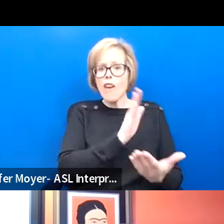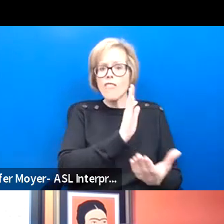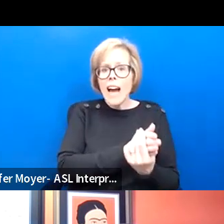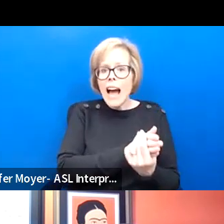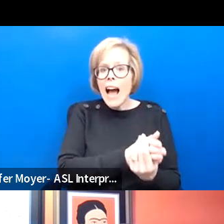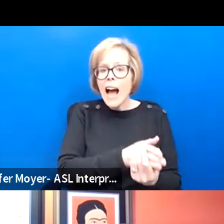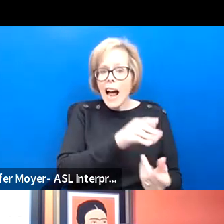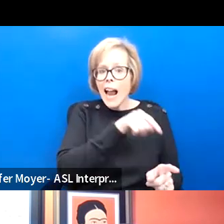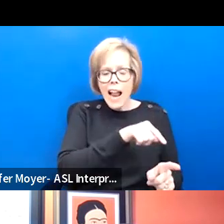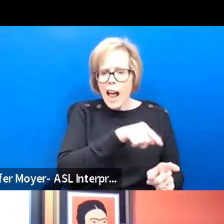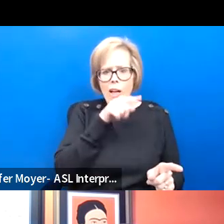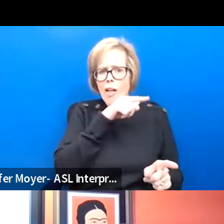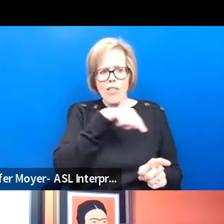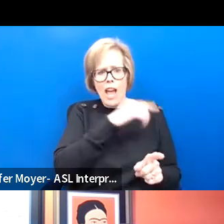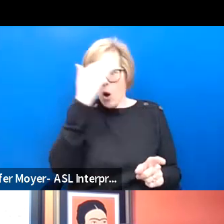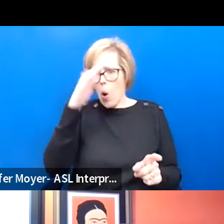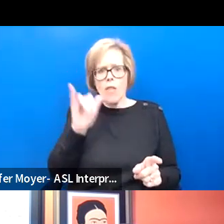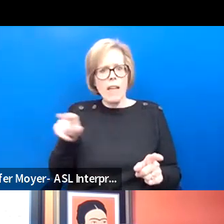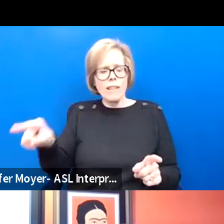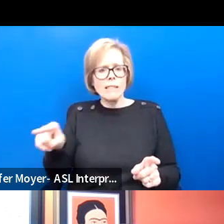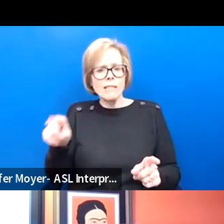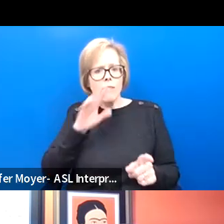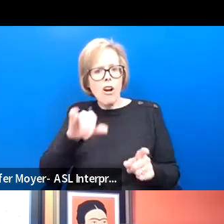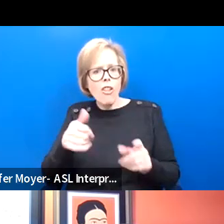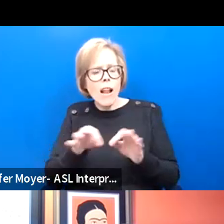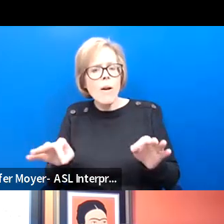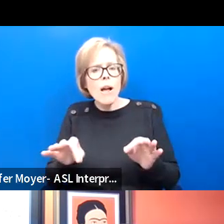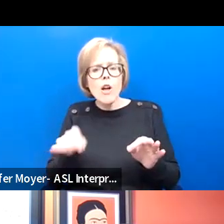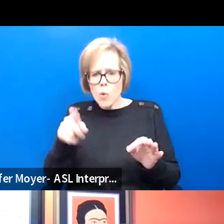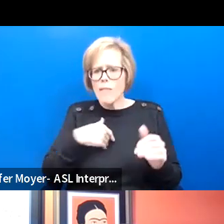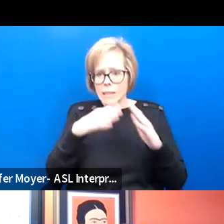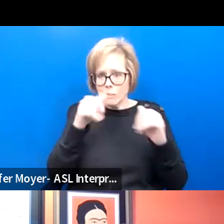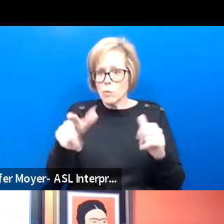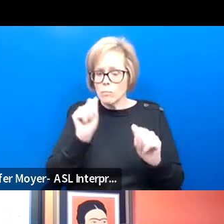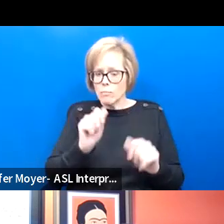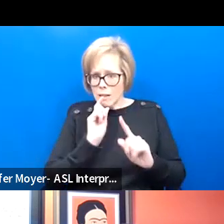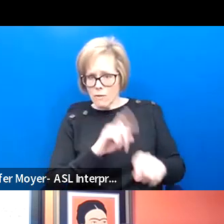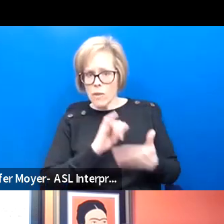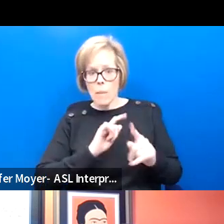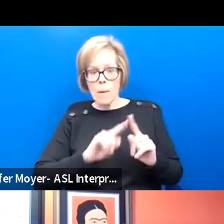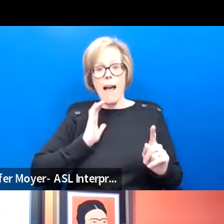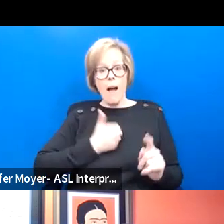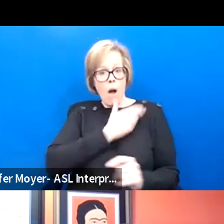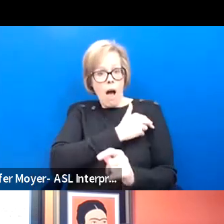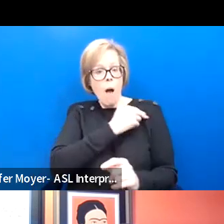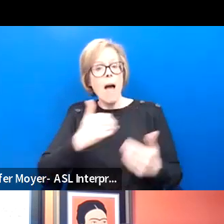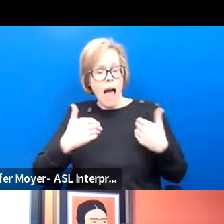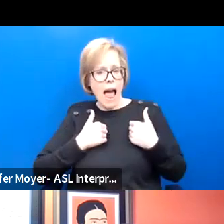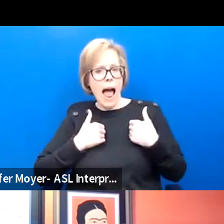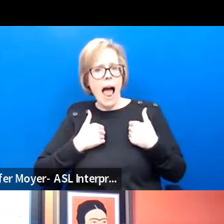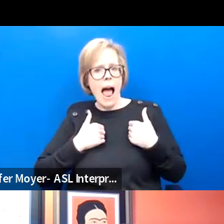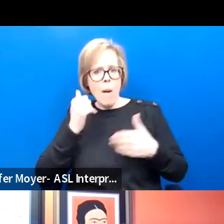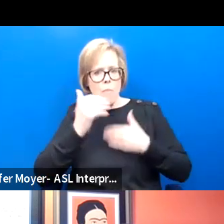or records for Joint Commission. And I believe you have a system in place, and you can speak to that. But at our facility, we had a system in place in the